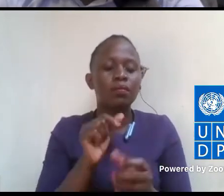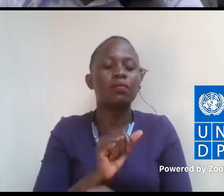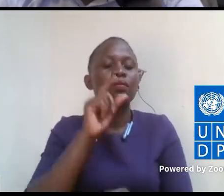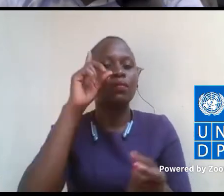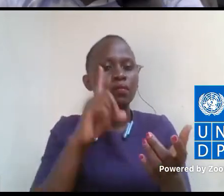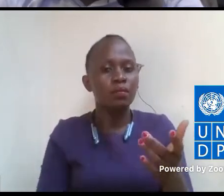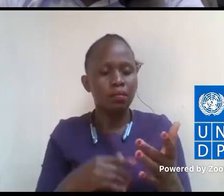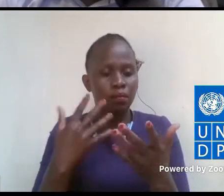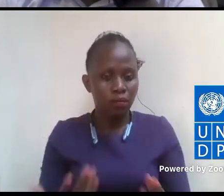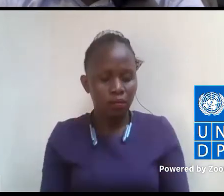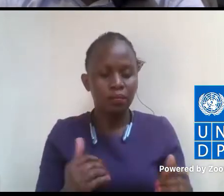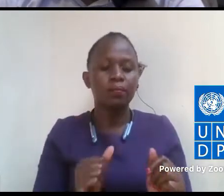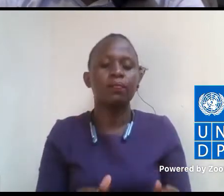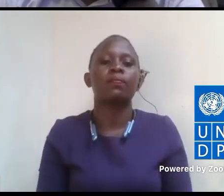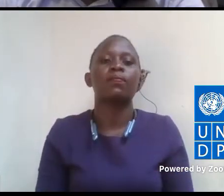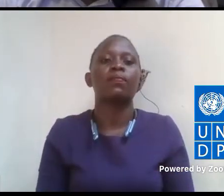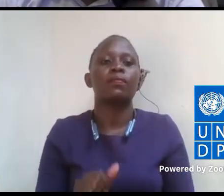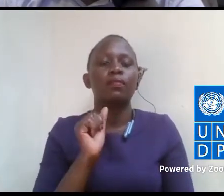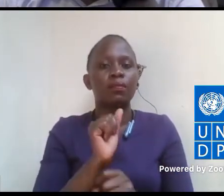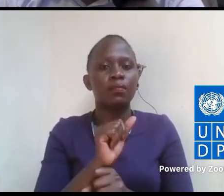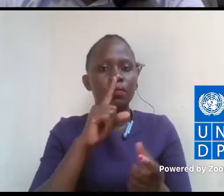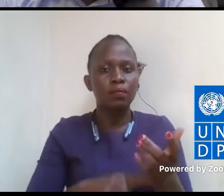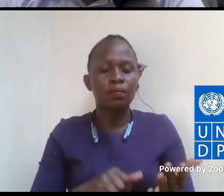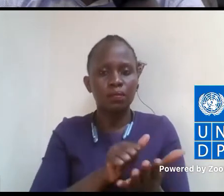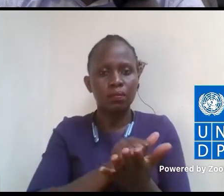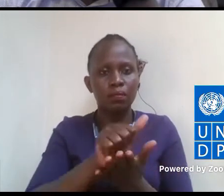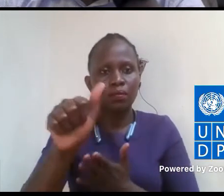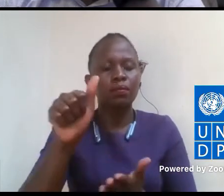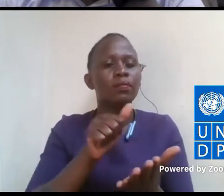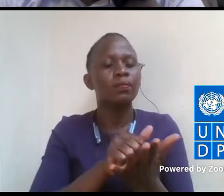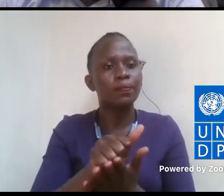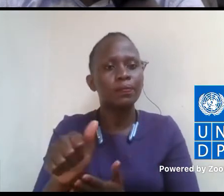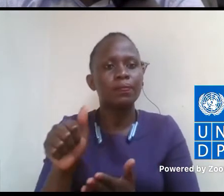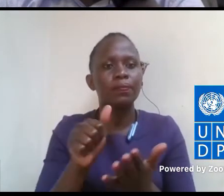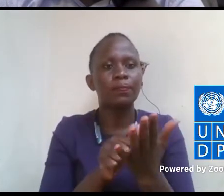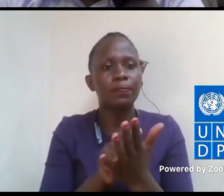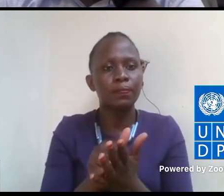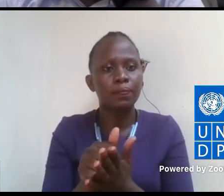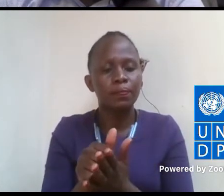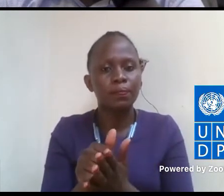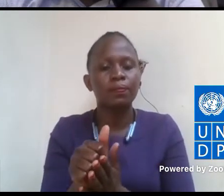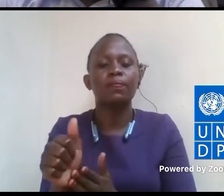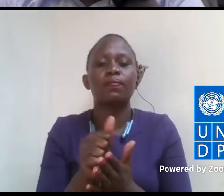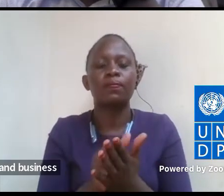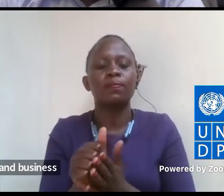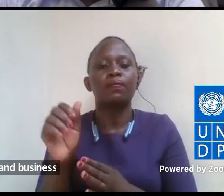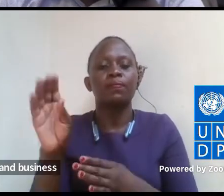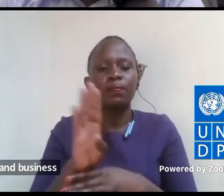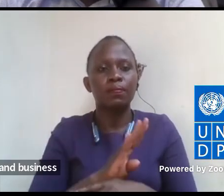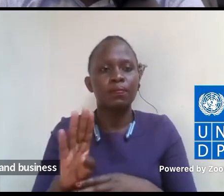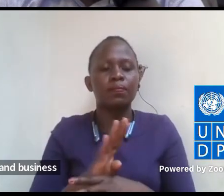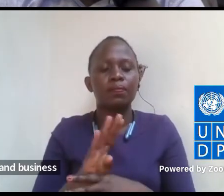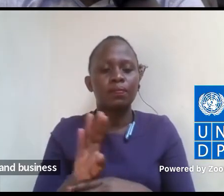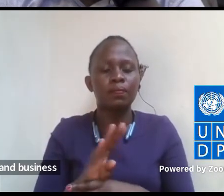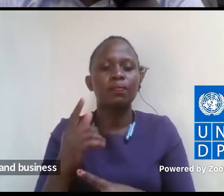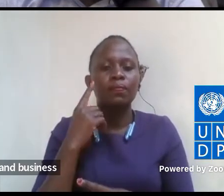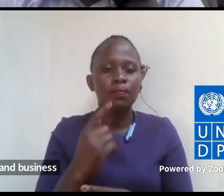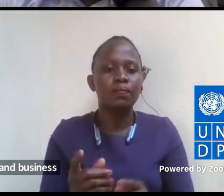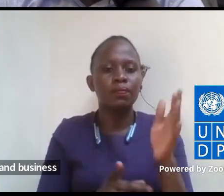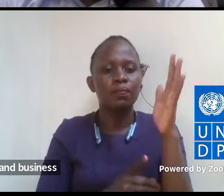Program, is to really publish a formalization strategy and business acceleration strategy for development minerals. What do we